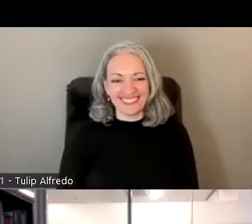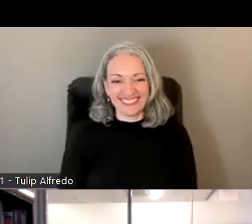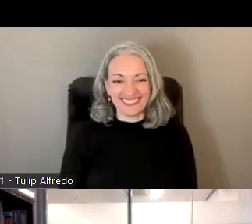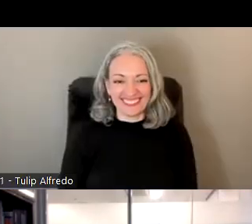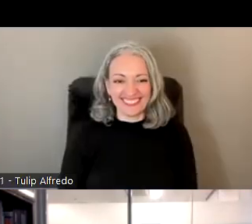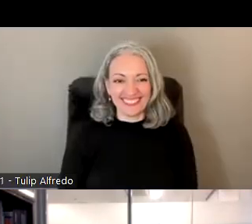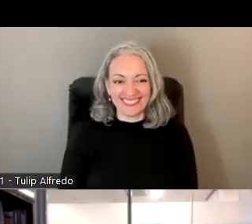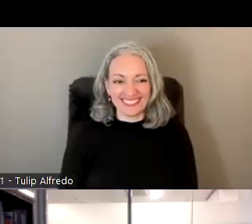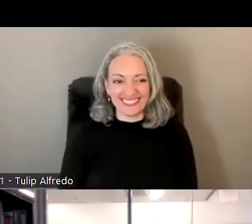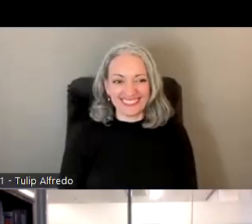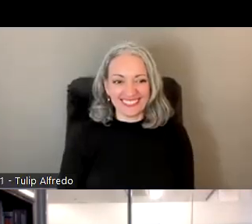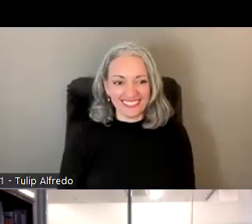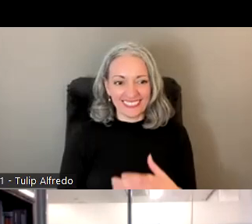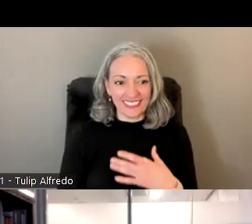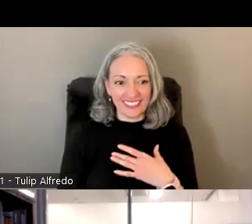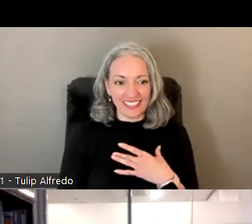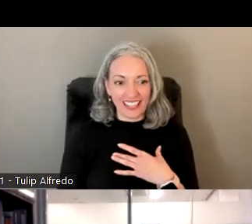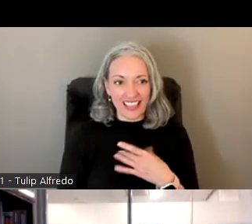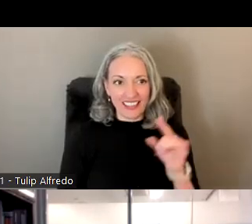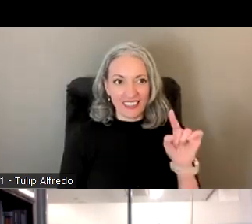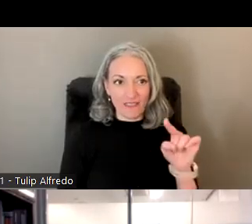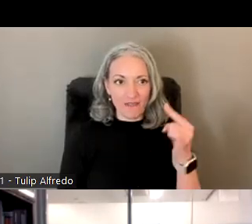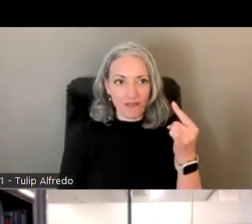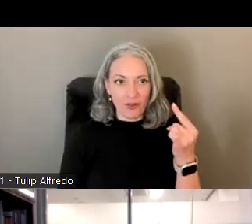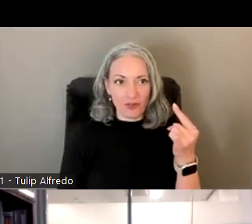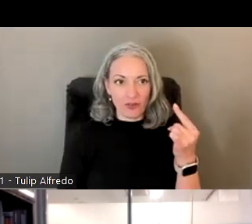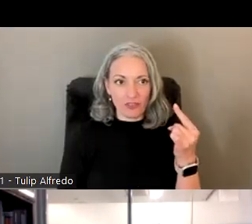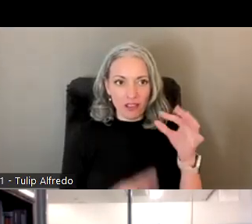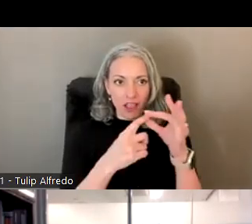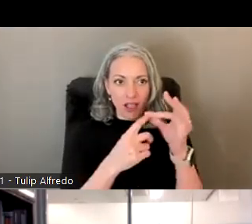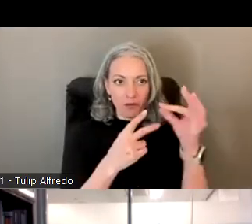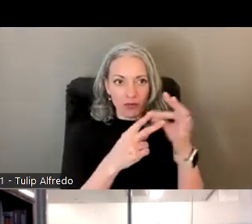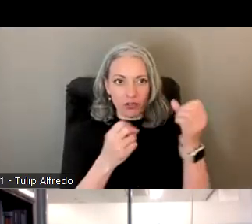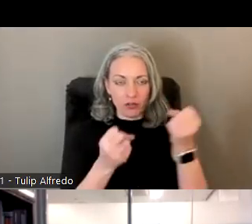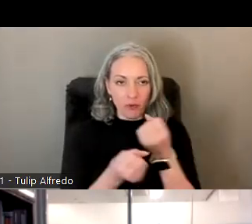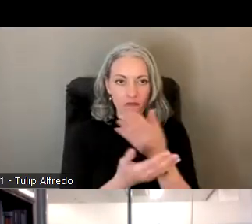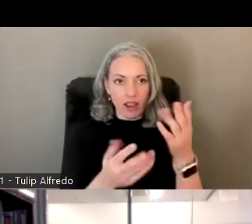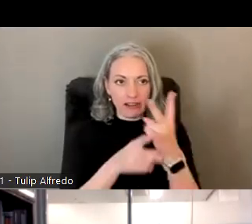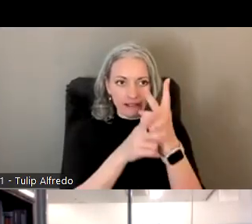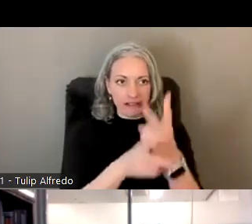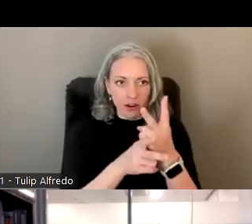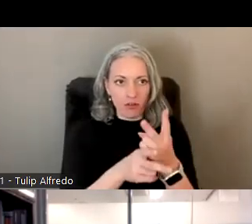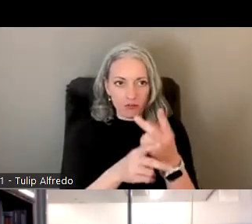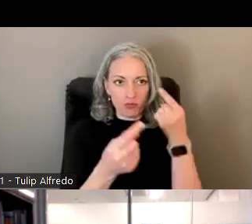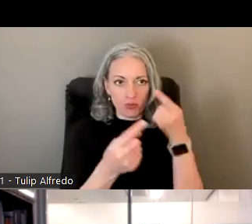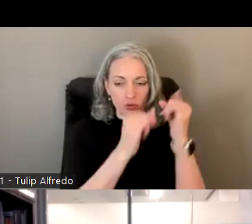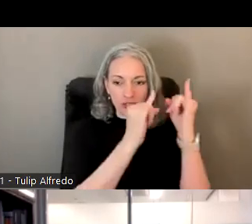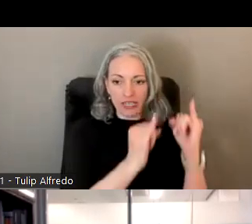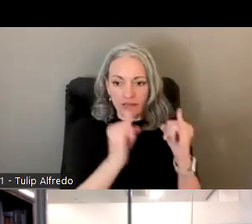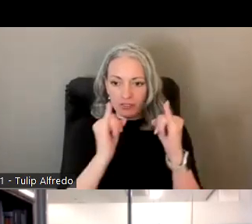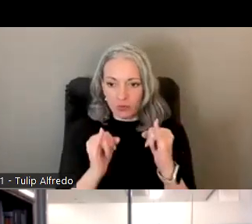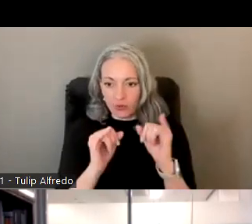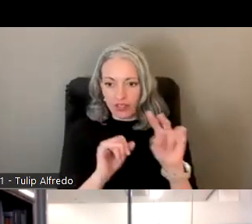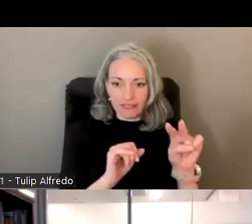I like the first one, which is Yep. options to provide care to individuals. And then the second